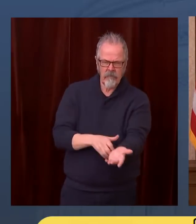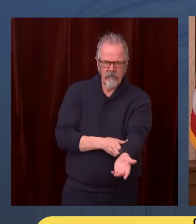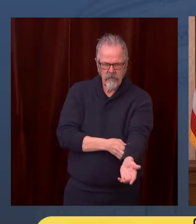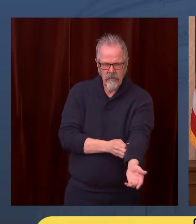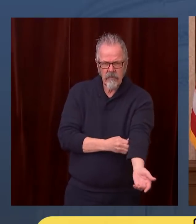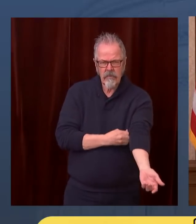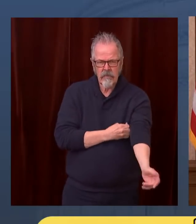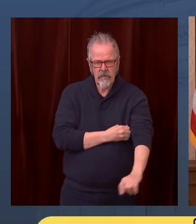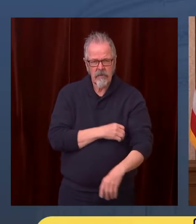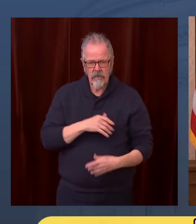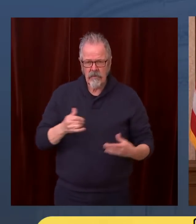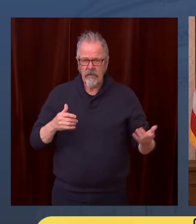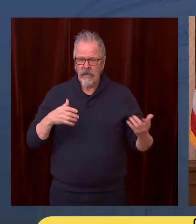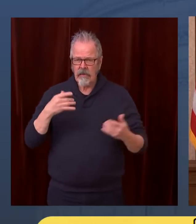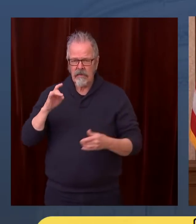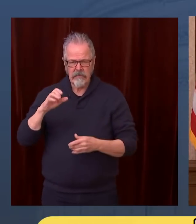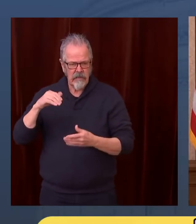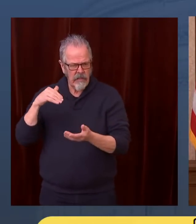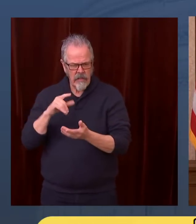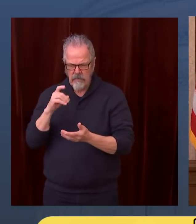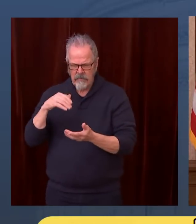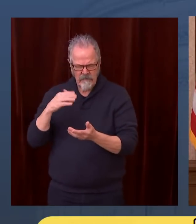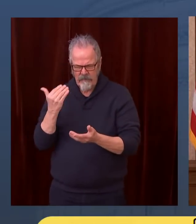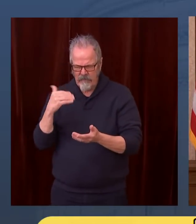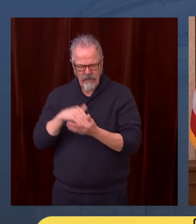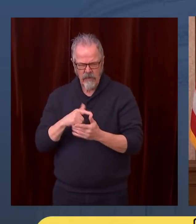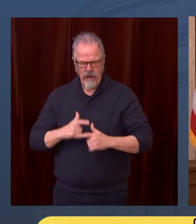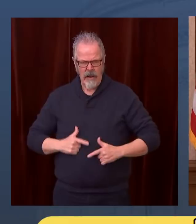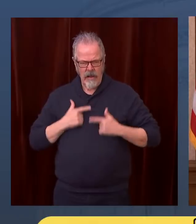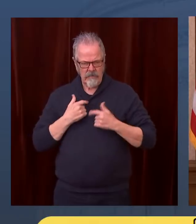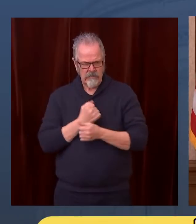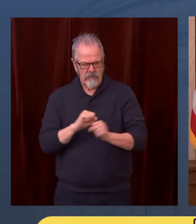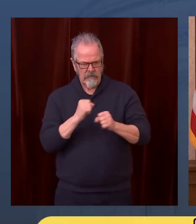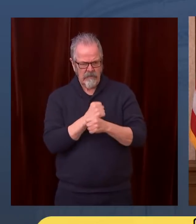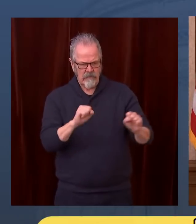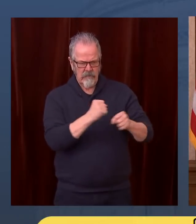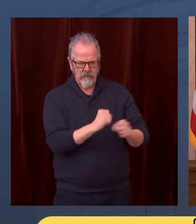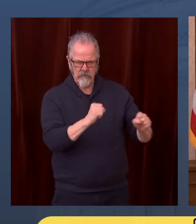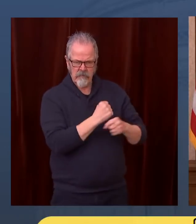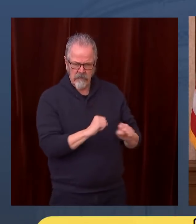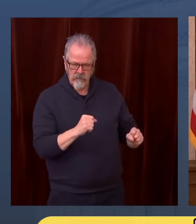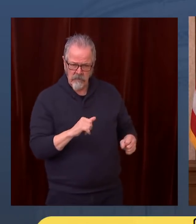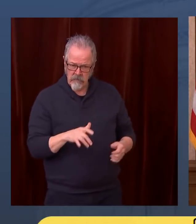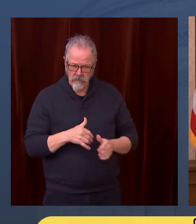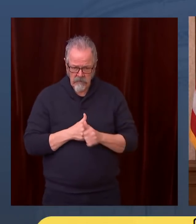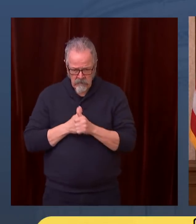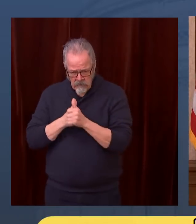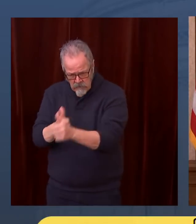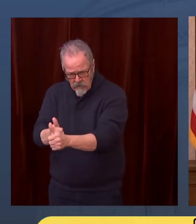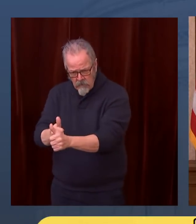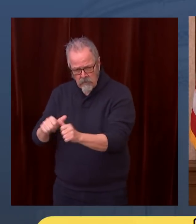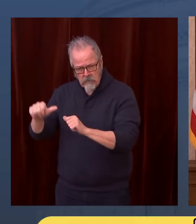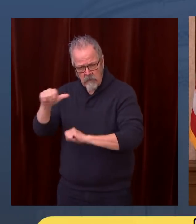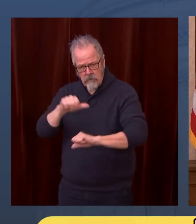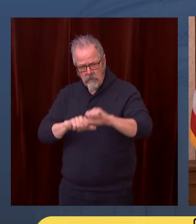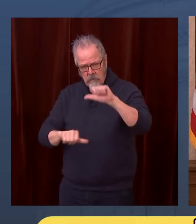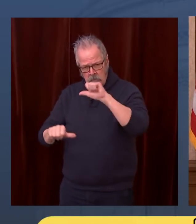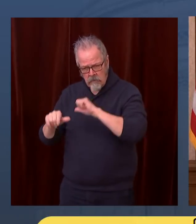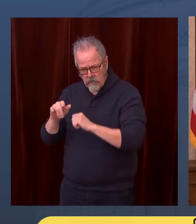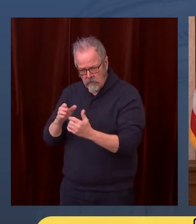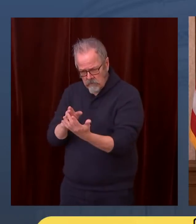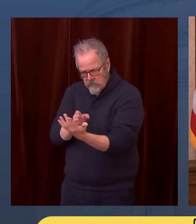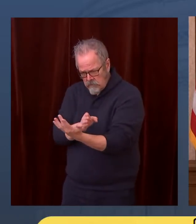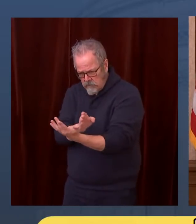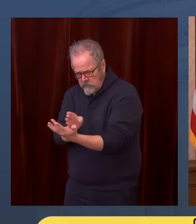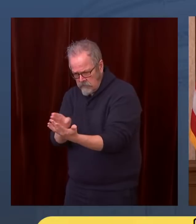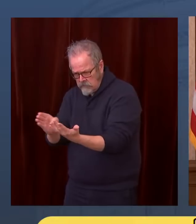very well by us, and that's why we continue to hew to it as a guide. And we think that this is the right